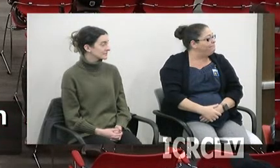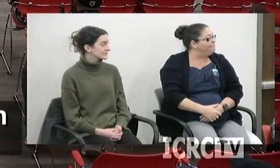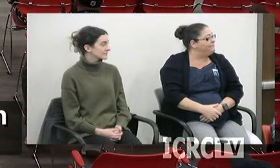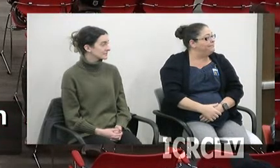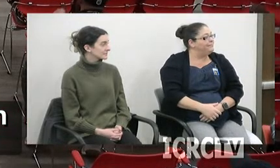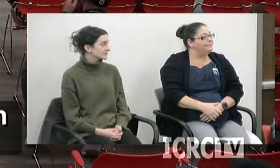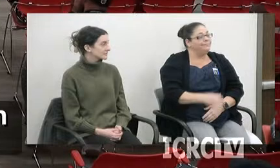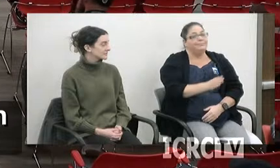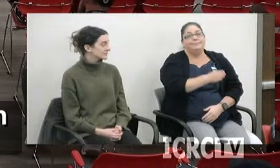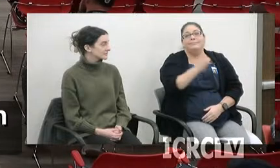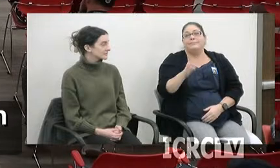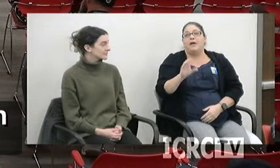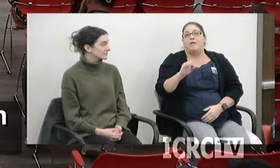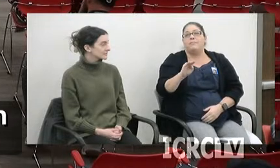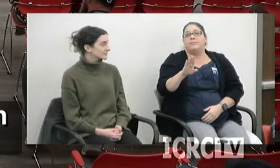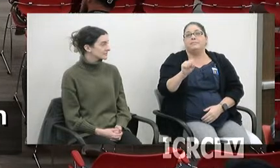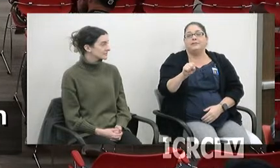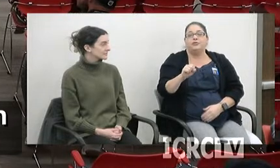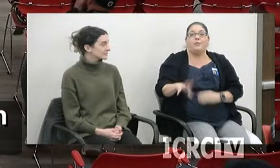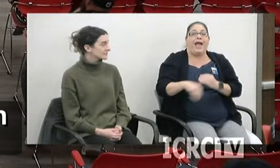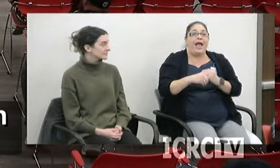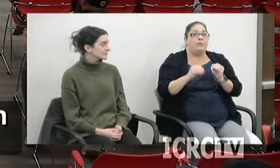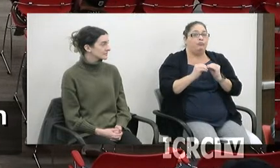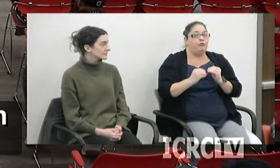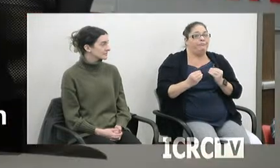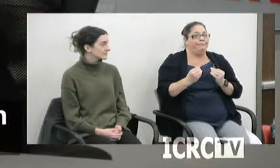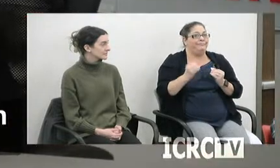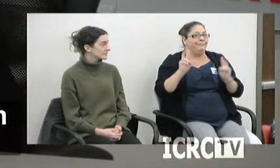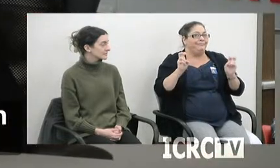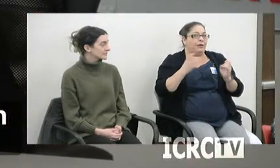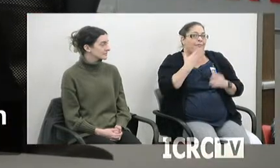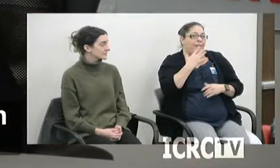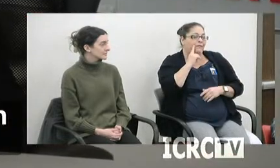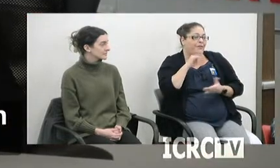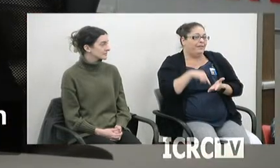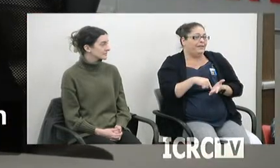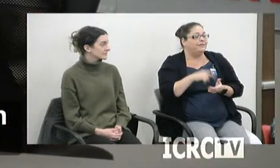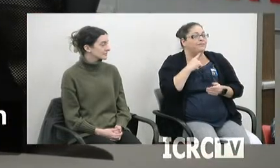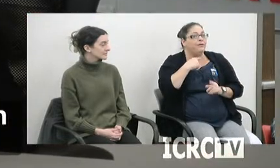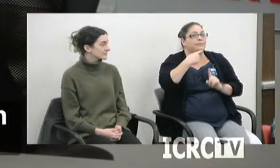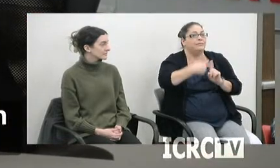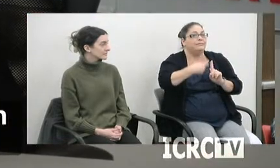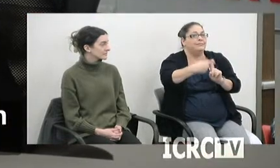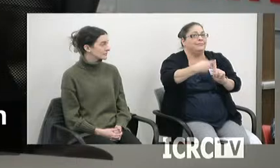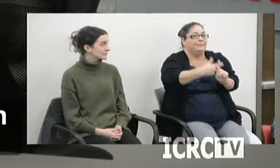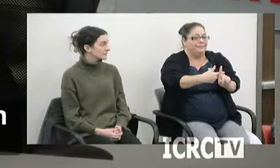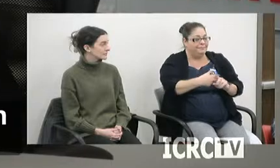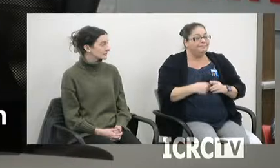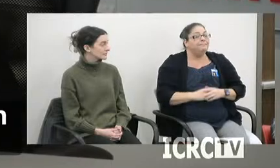just some additional color towards what's in front of us over the next 3 months.